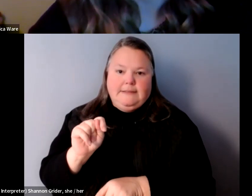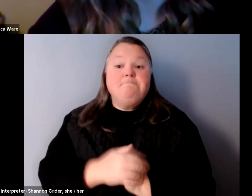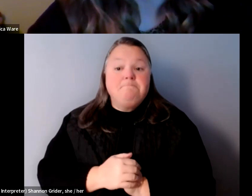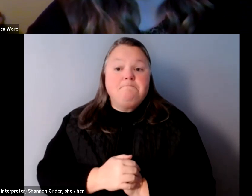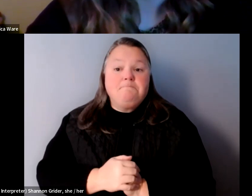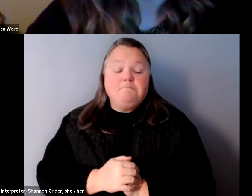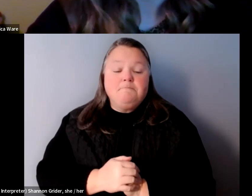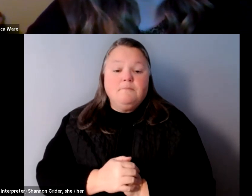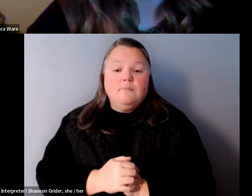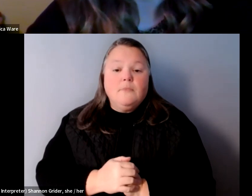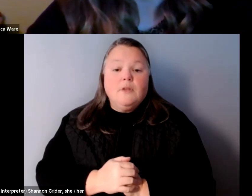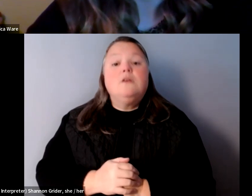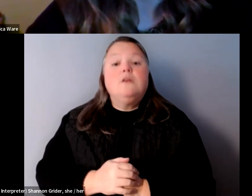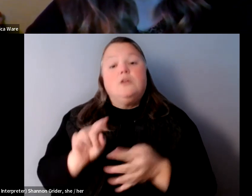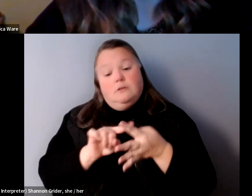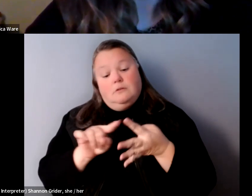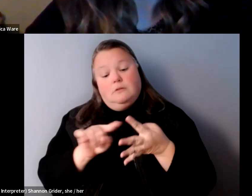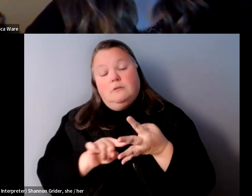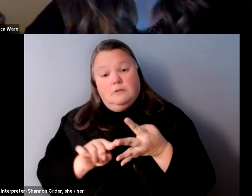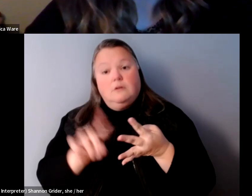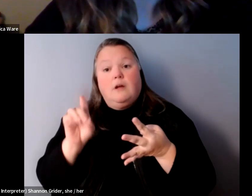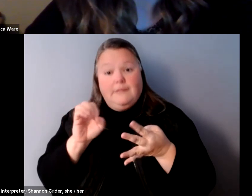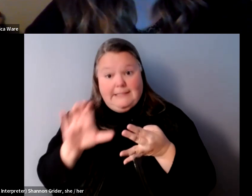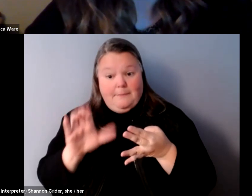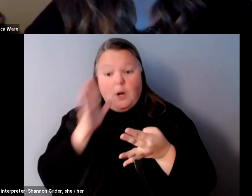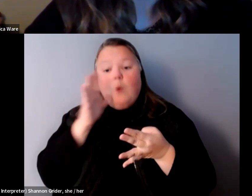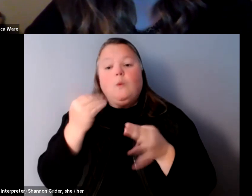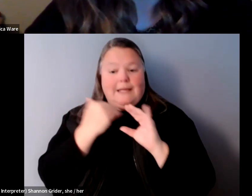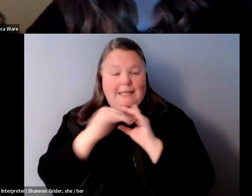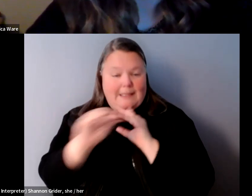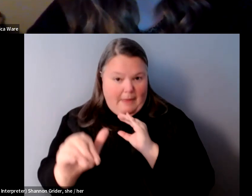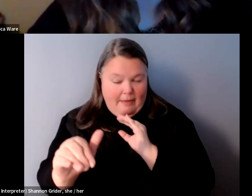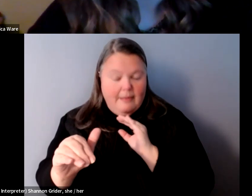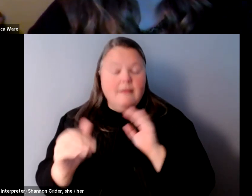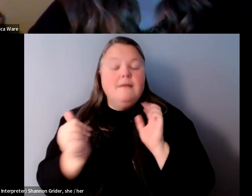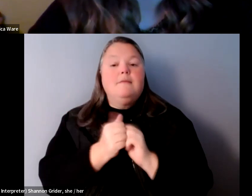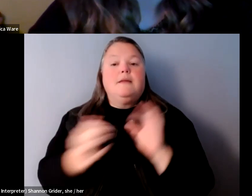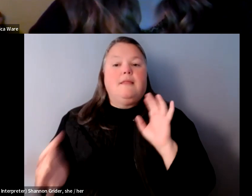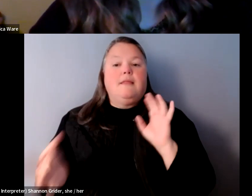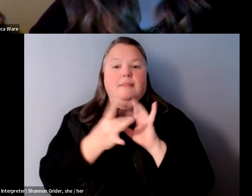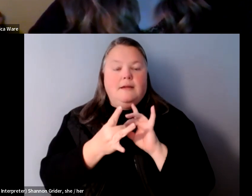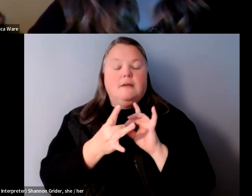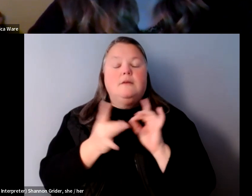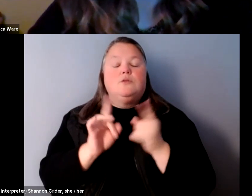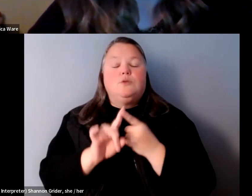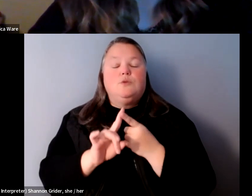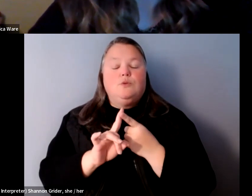During the first 2 weeks of December is when you will get an email from me with the link to your